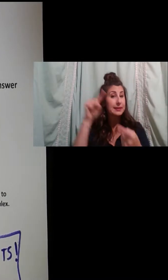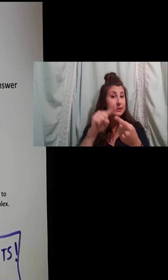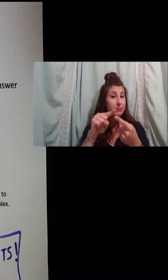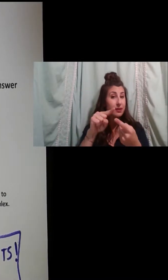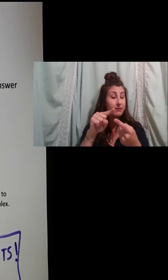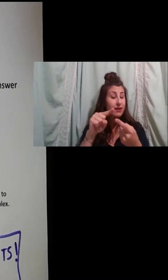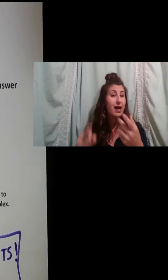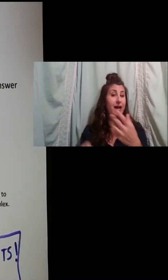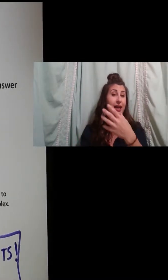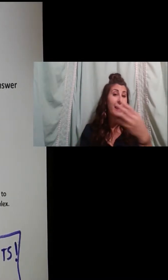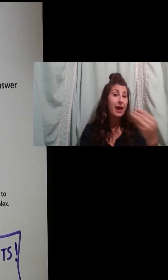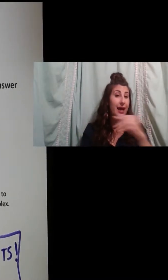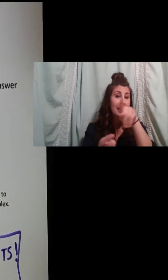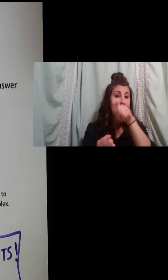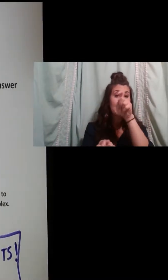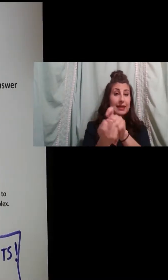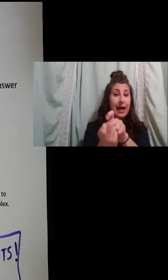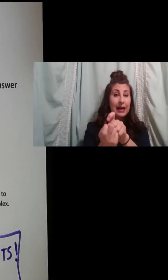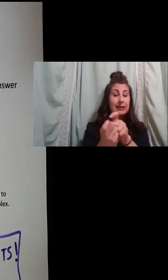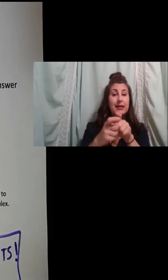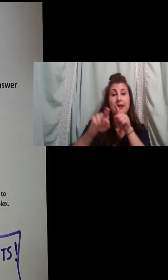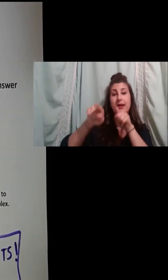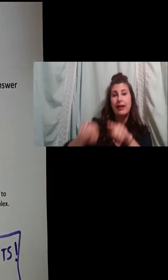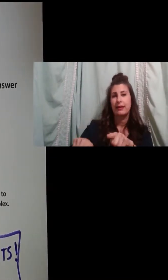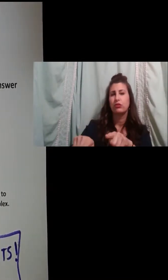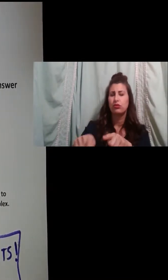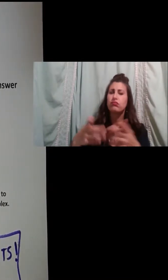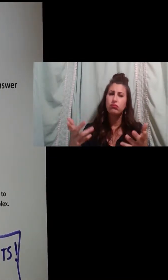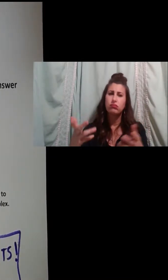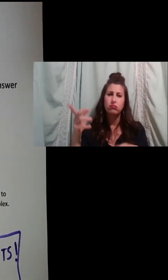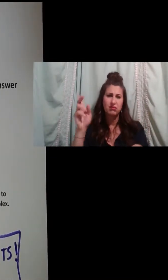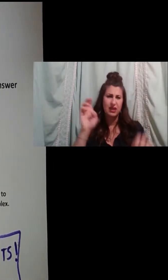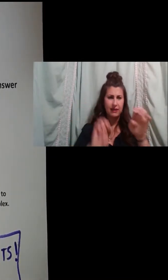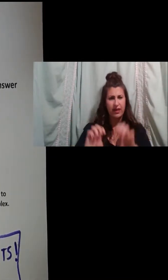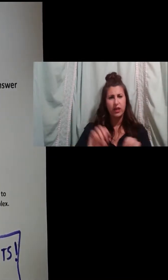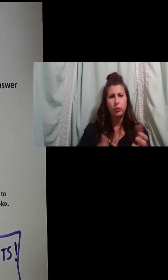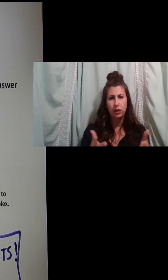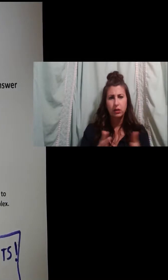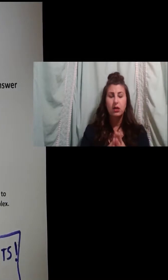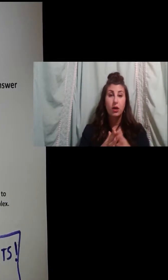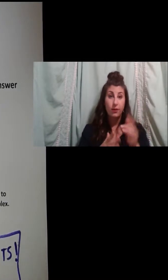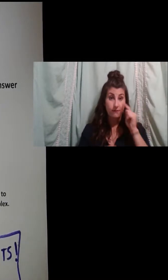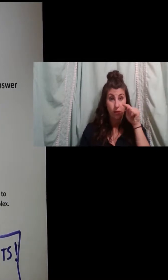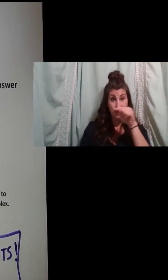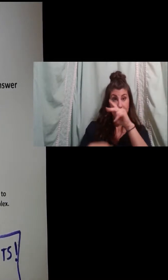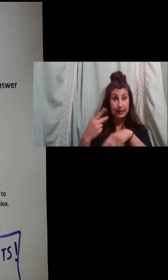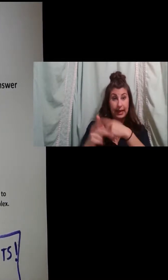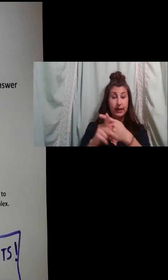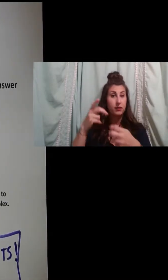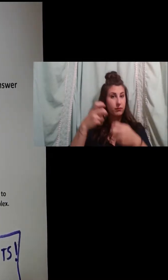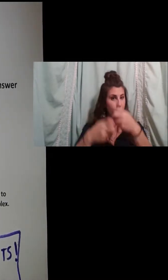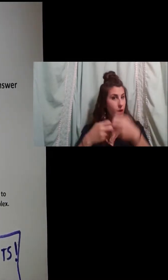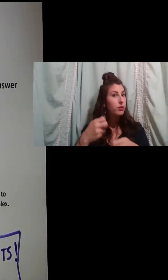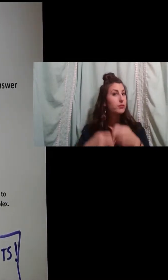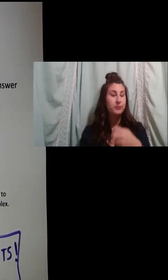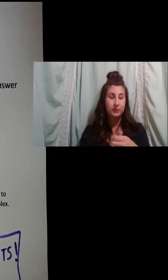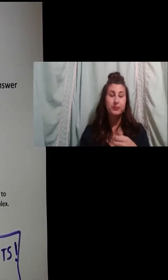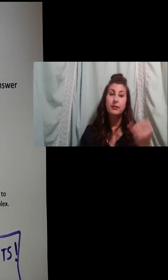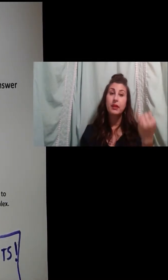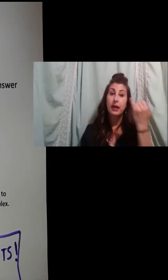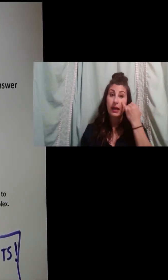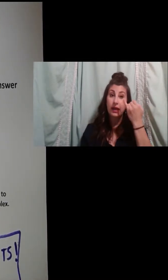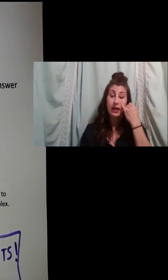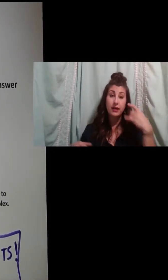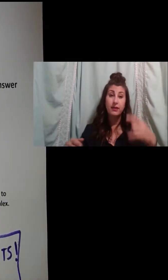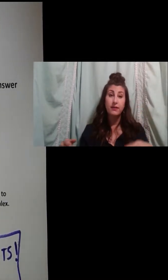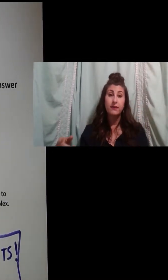the simplified and or exact answer, which is evaluating, for these type of problems. If